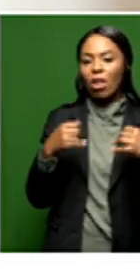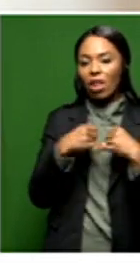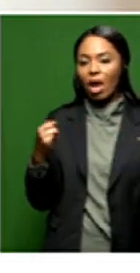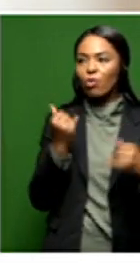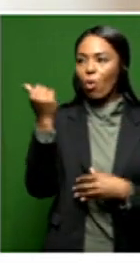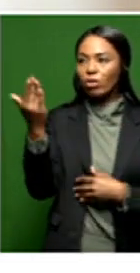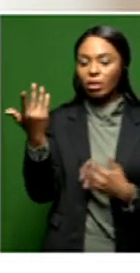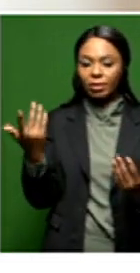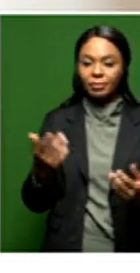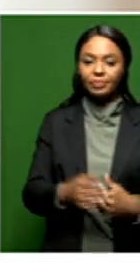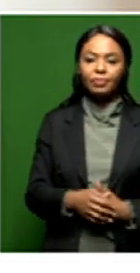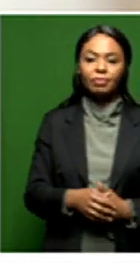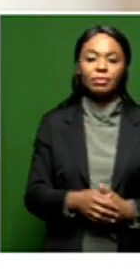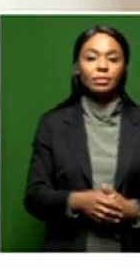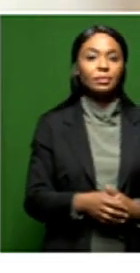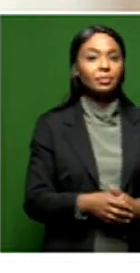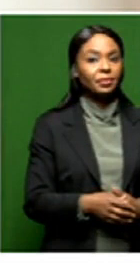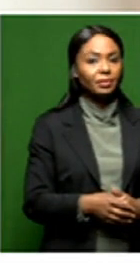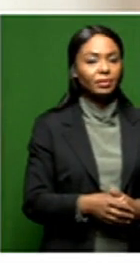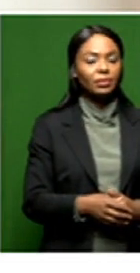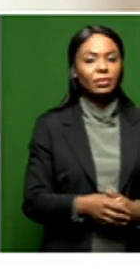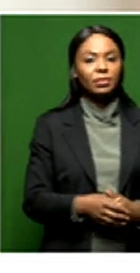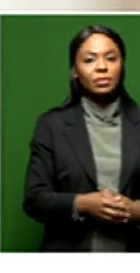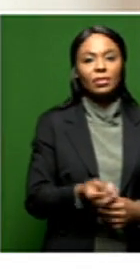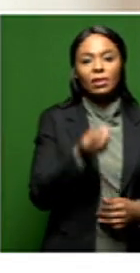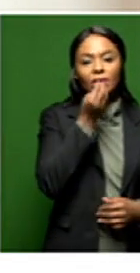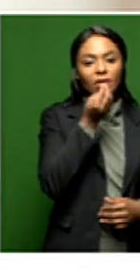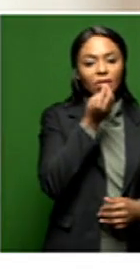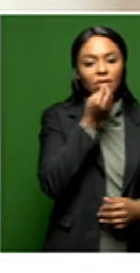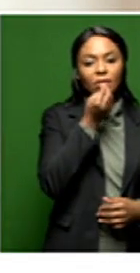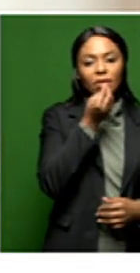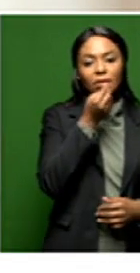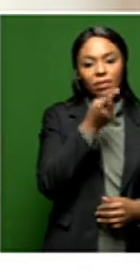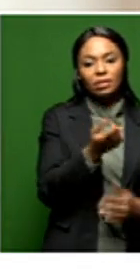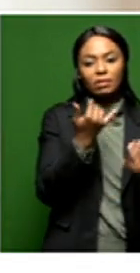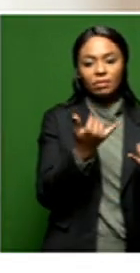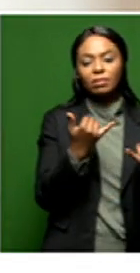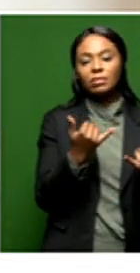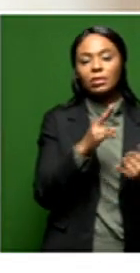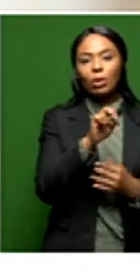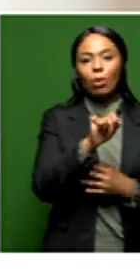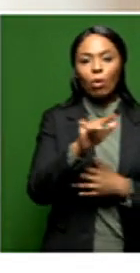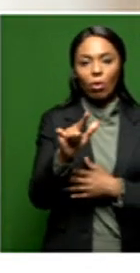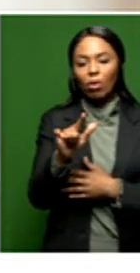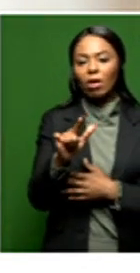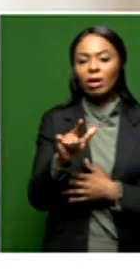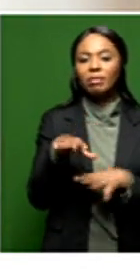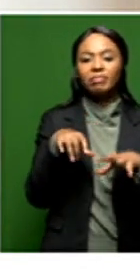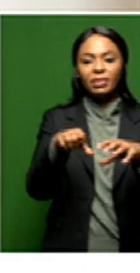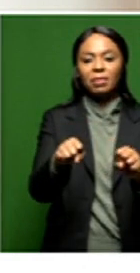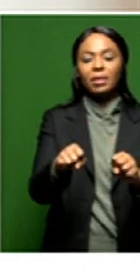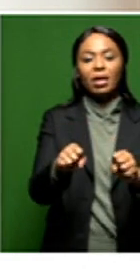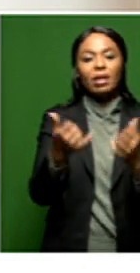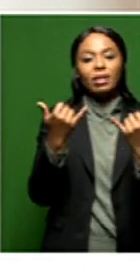Campbell, food halls have taken root globally. How do you see this trend taking shape locally? Well,